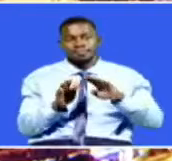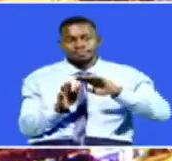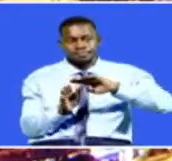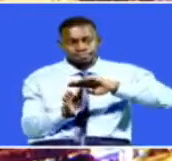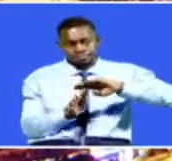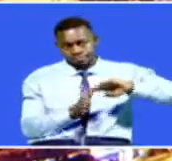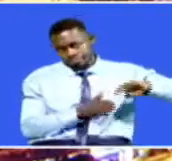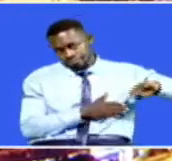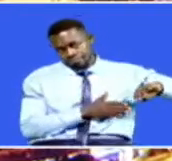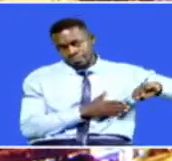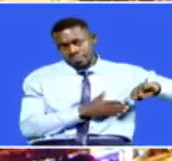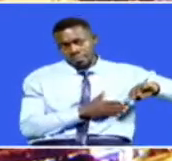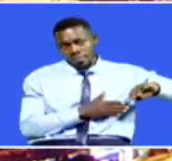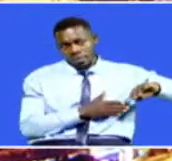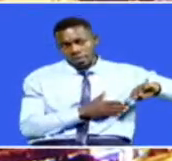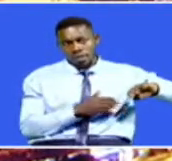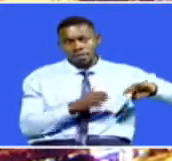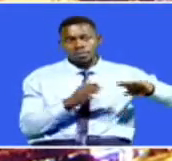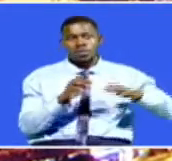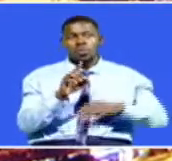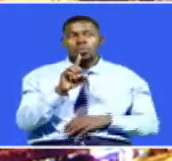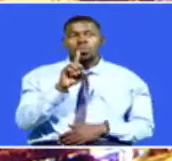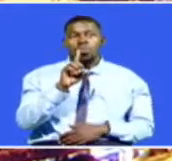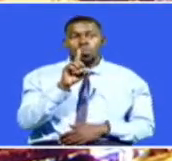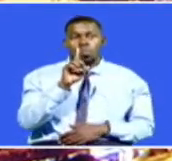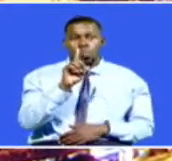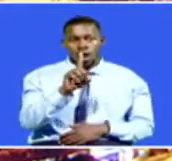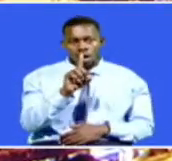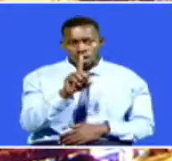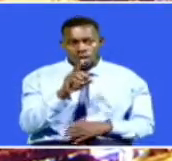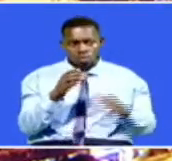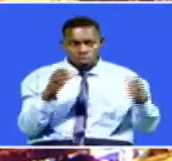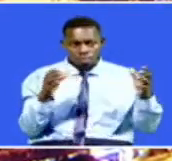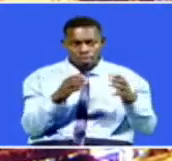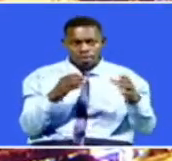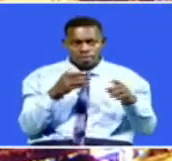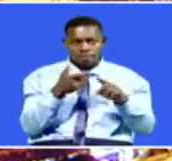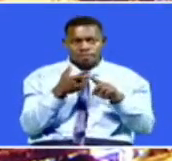tuangazie masuala ya uhifadhi, ambapo kikundi cha wanawake kutoka Laikipia Kaskazini kimeiga